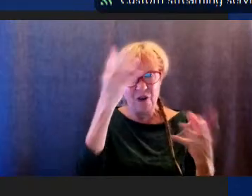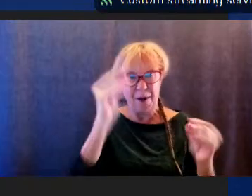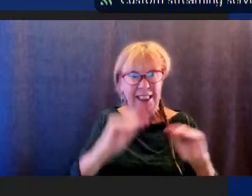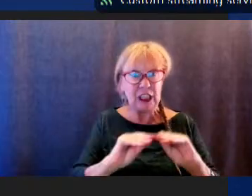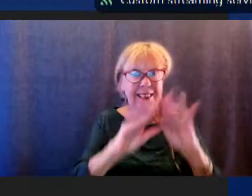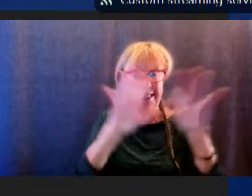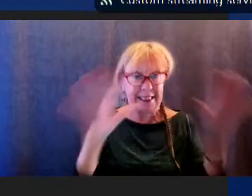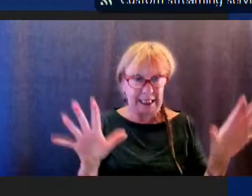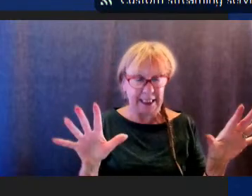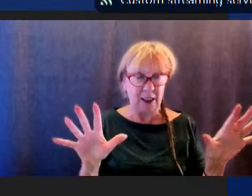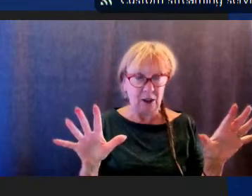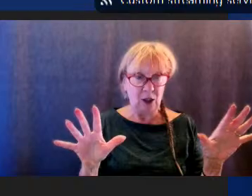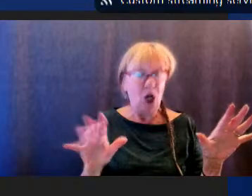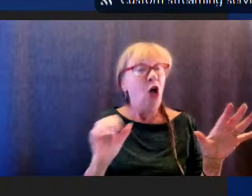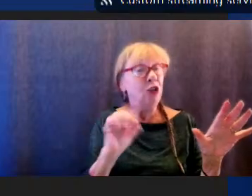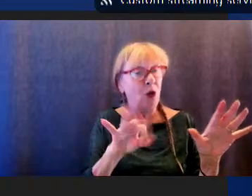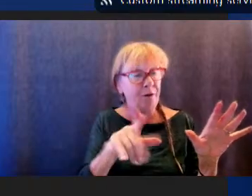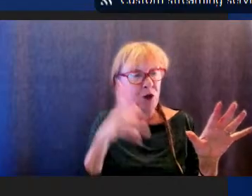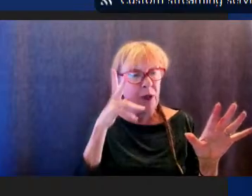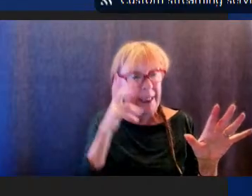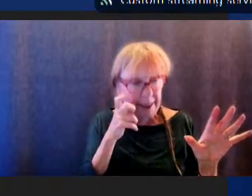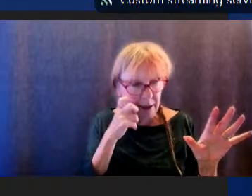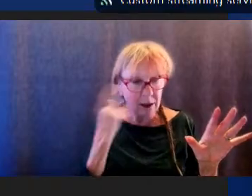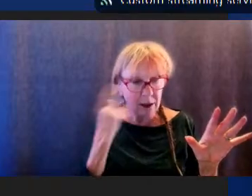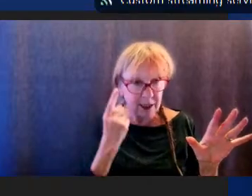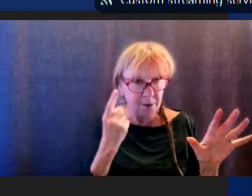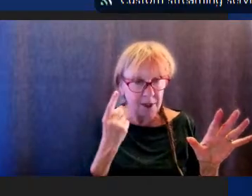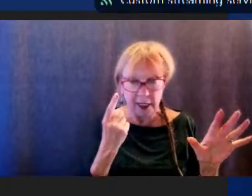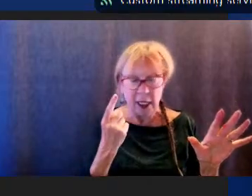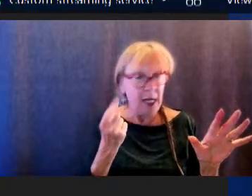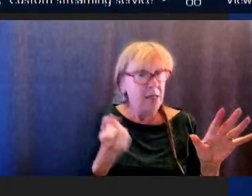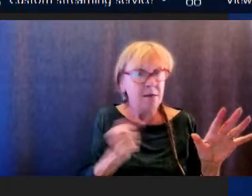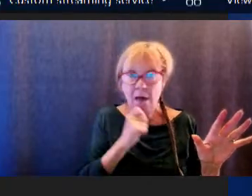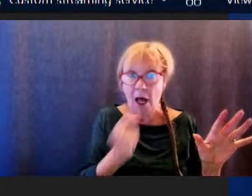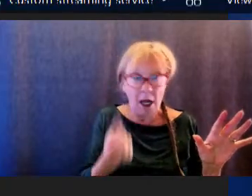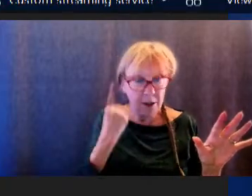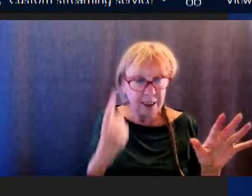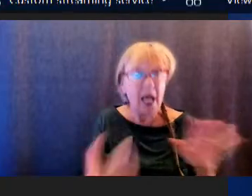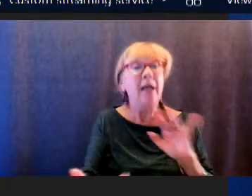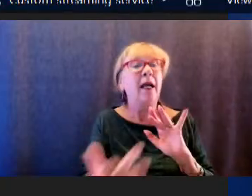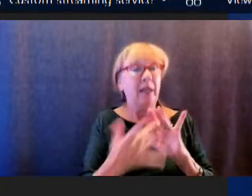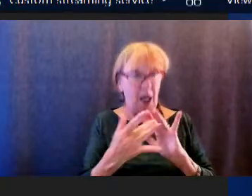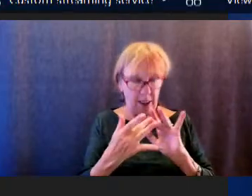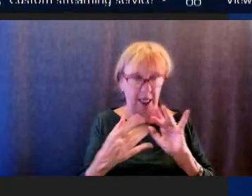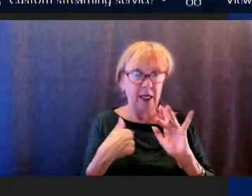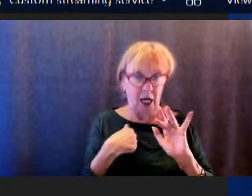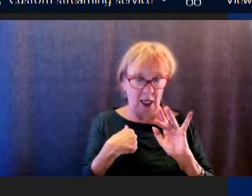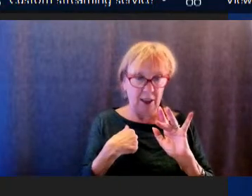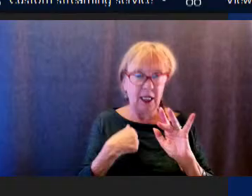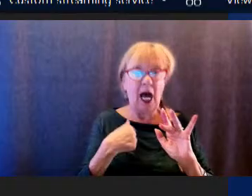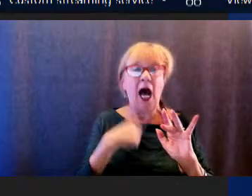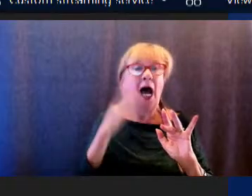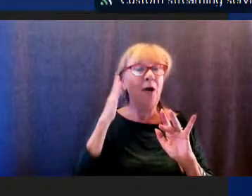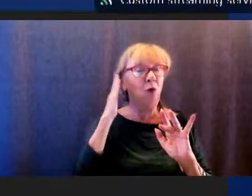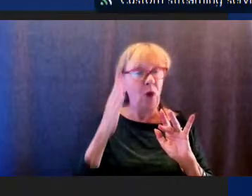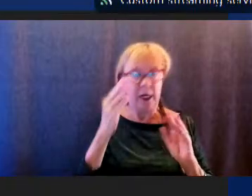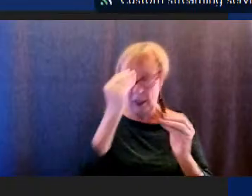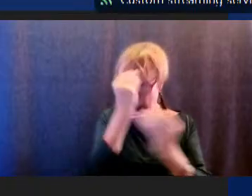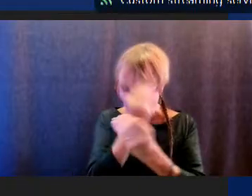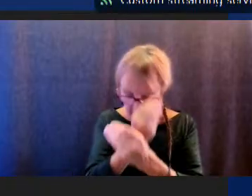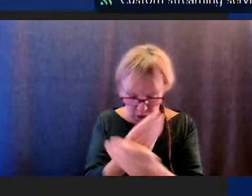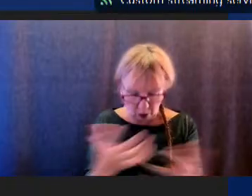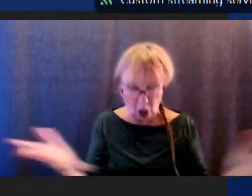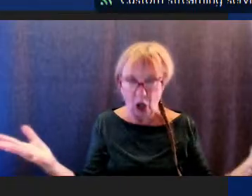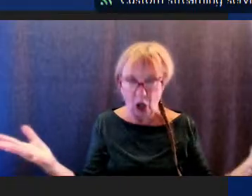if you hear something, to reach out and get a clear understanding about what is going on. I am committed to keeping you all informed and